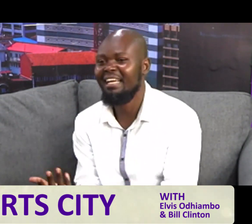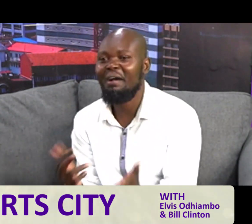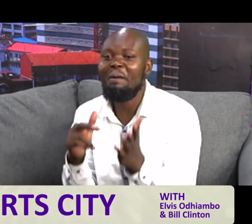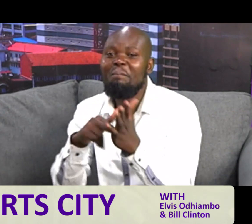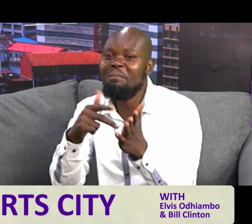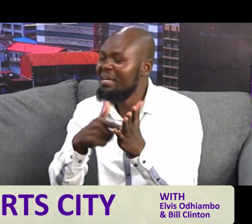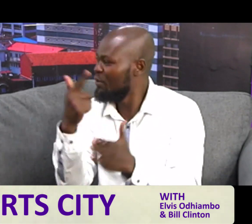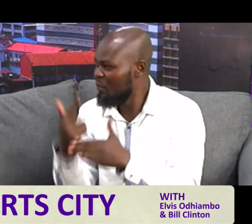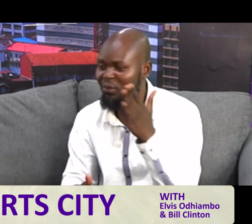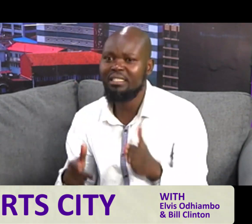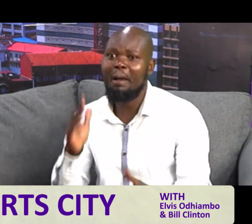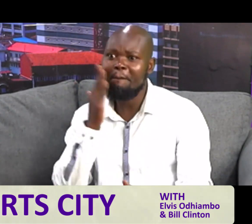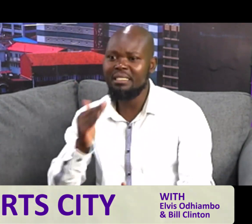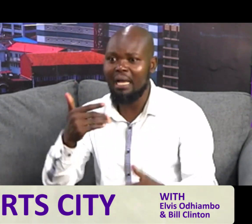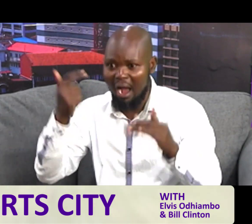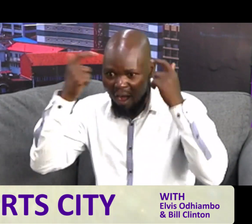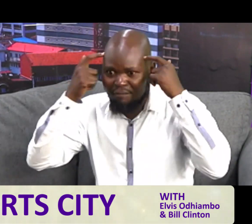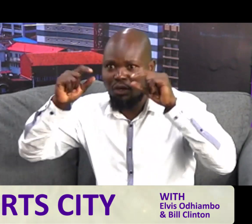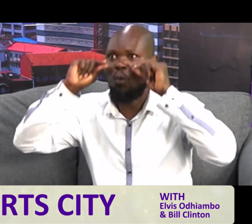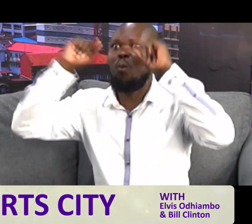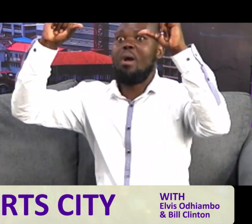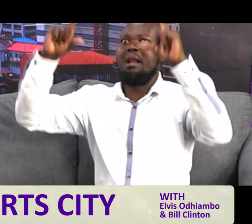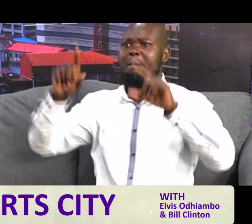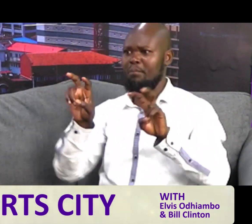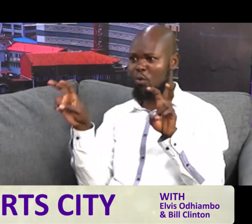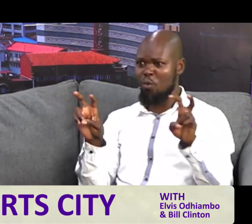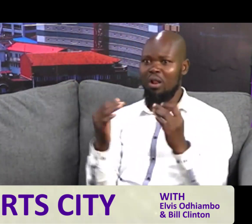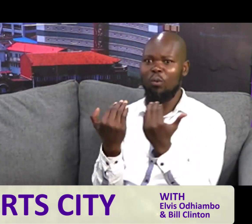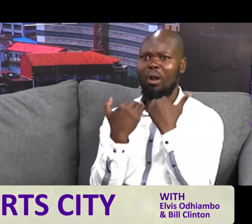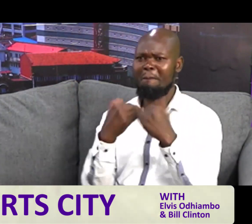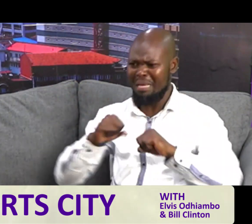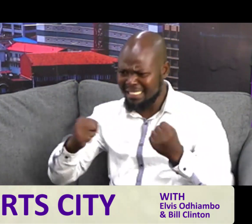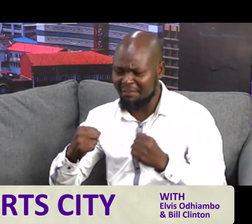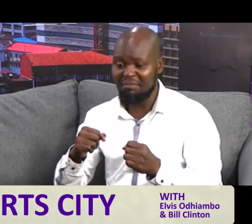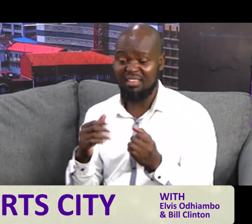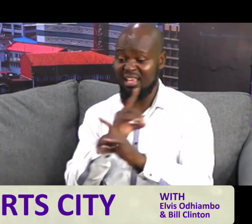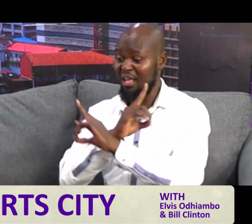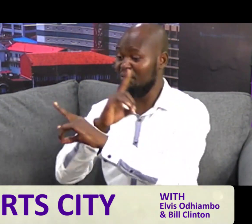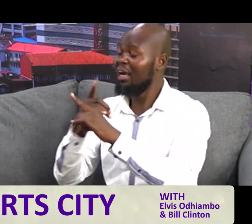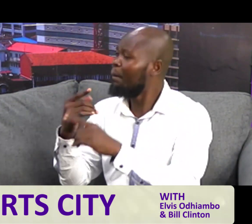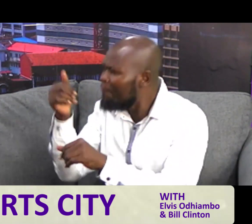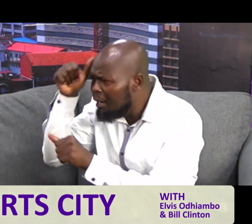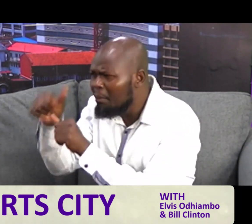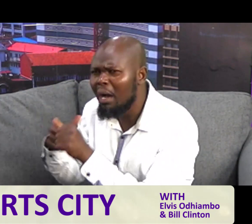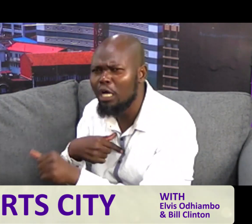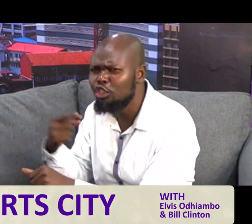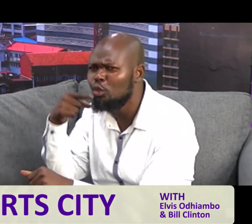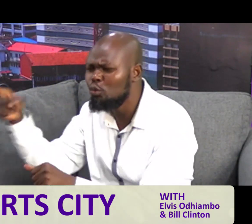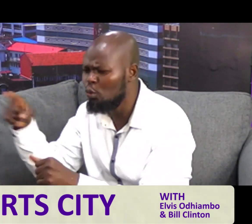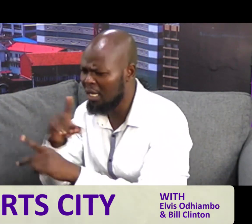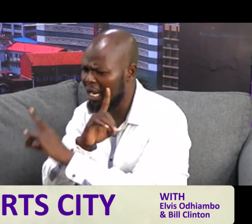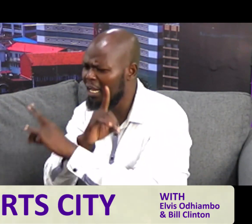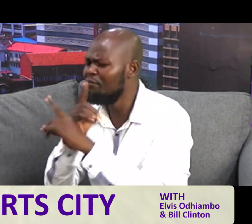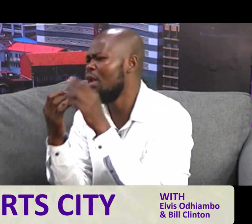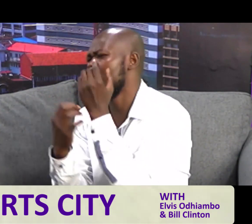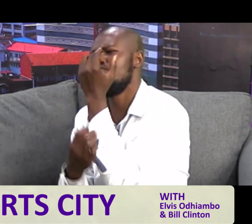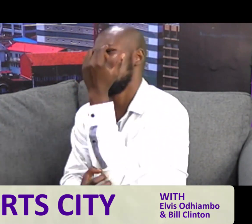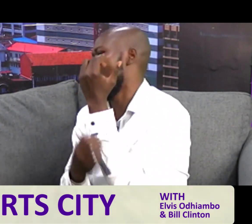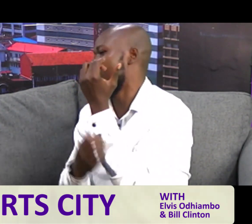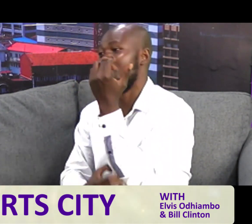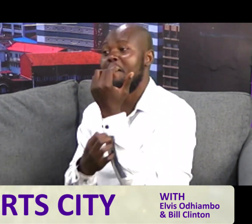we say that he keeps on delaying with the ball or something. But I also feel that for Manchester United